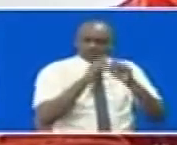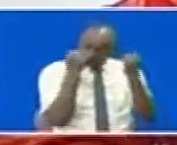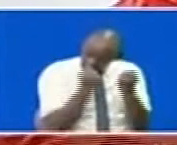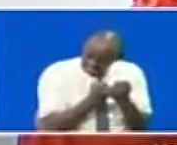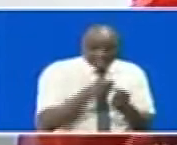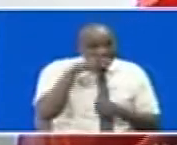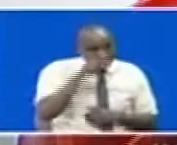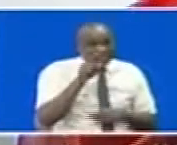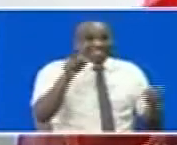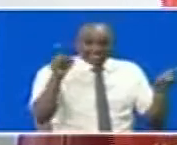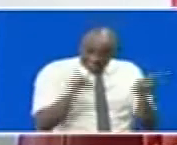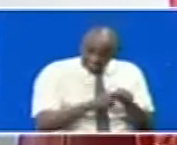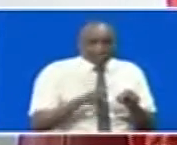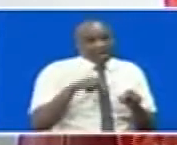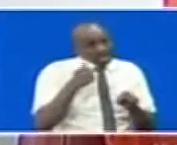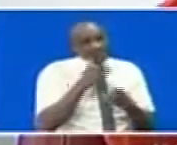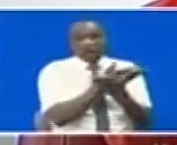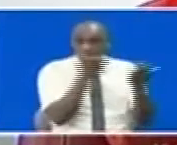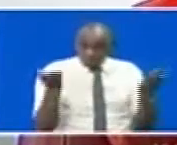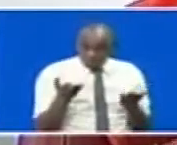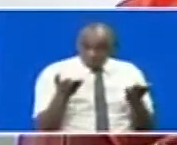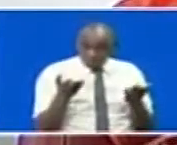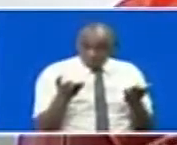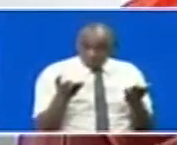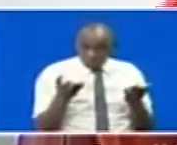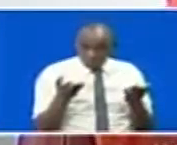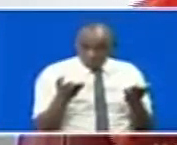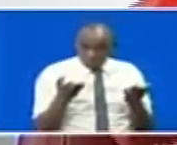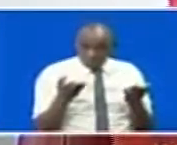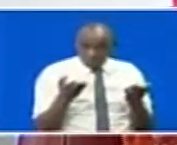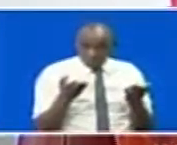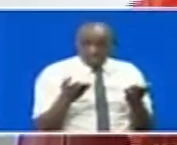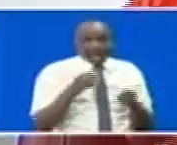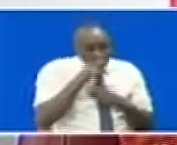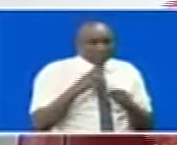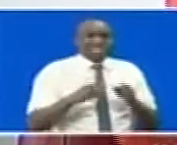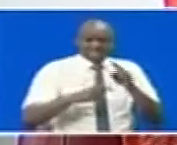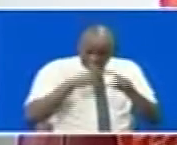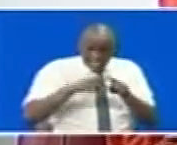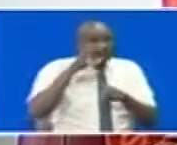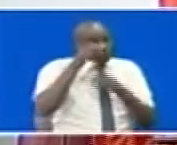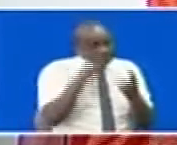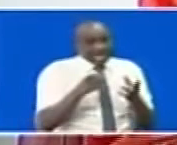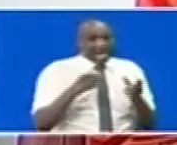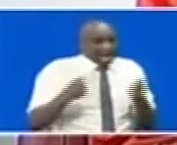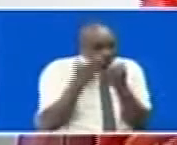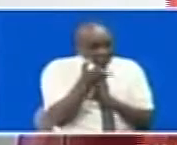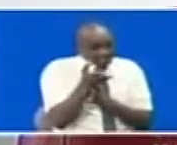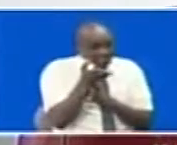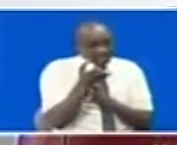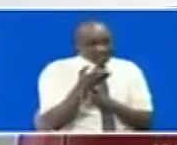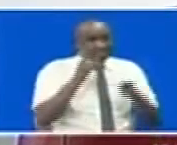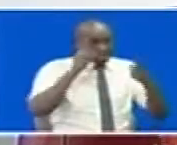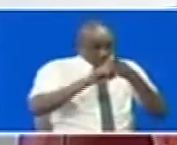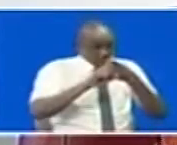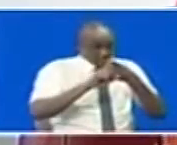that all the things that are related to genocide came together. What are these three things?